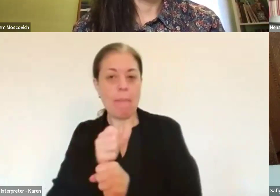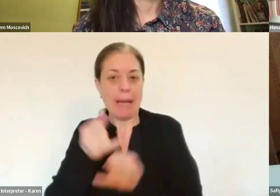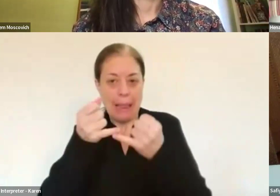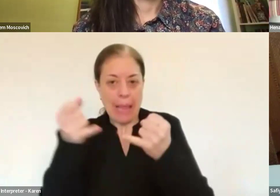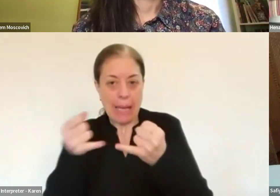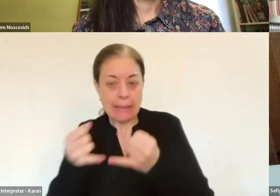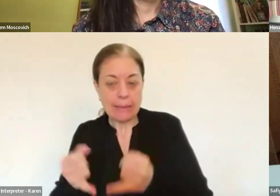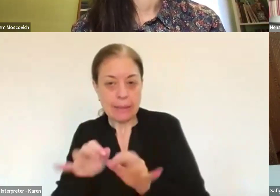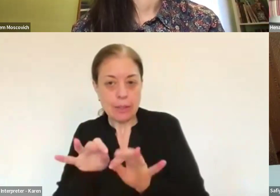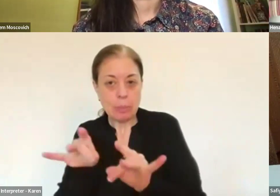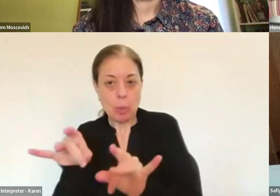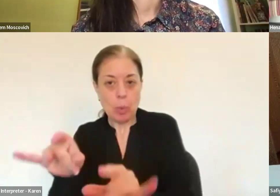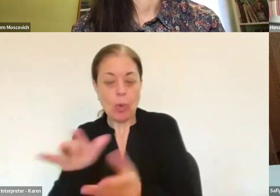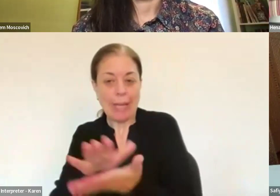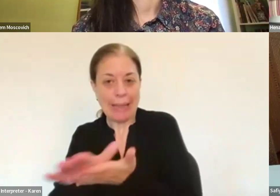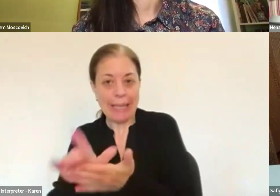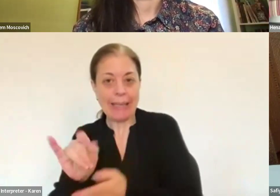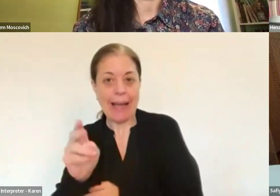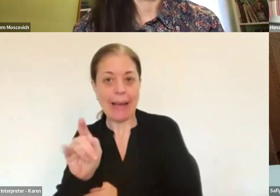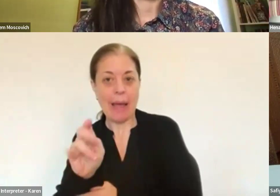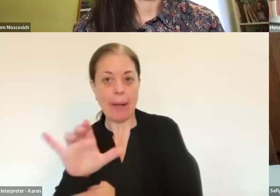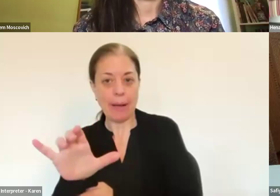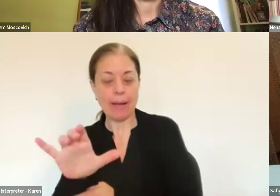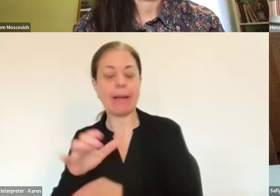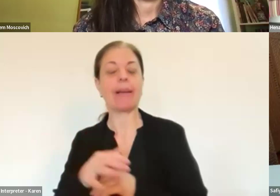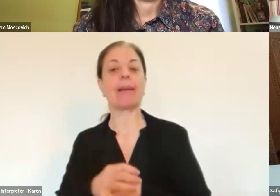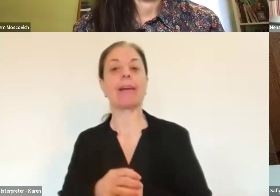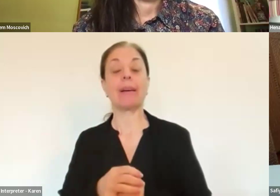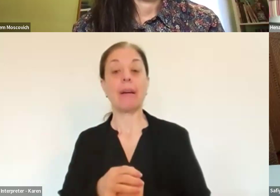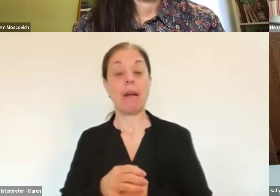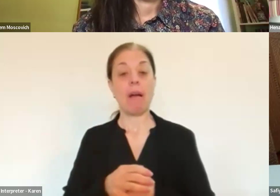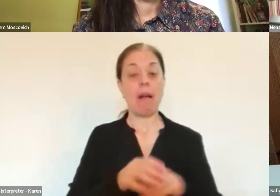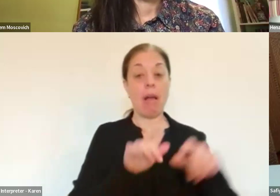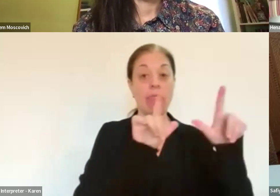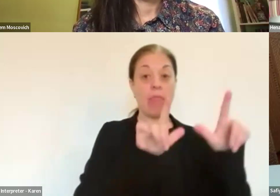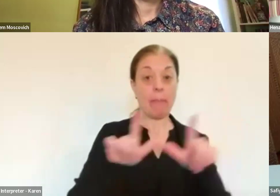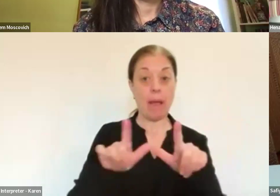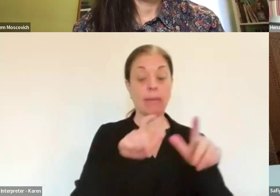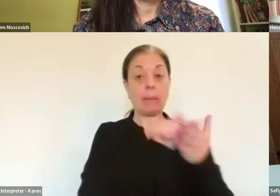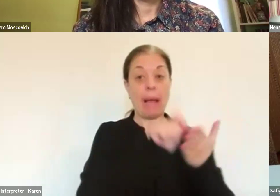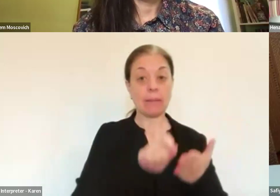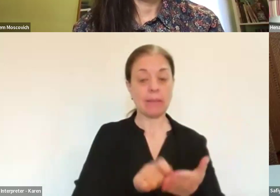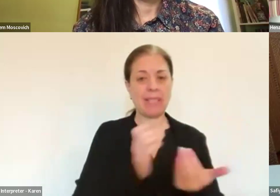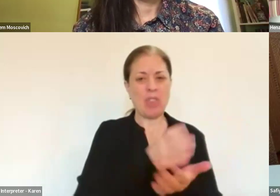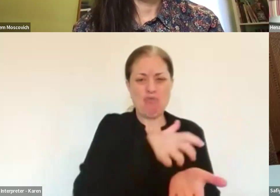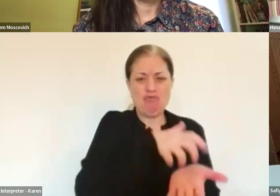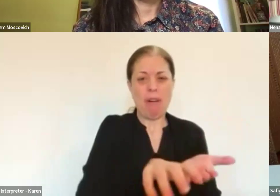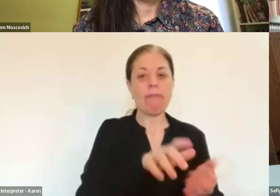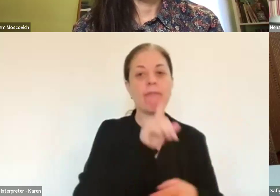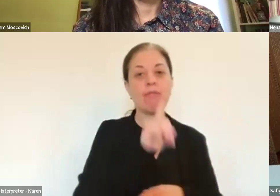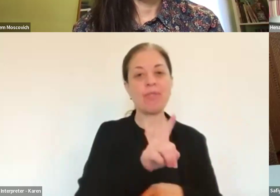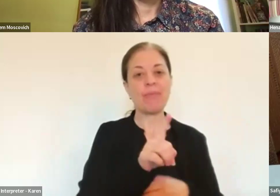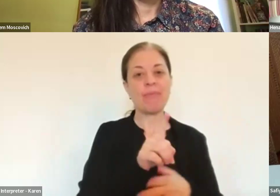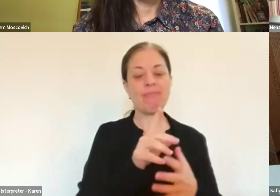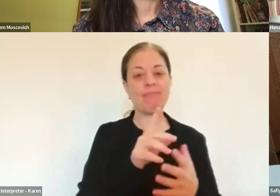lines smooth, clean, and dynamic. With thumbnails and pencils, even if it's super rough, it's